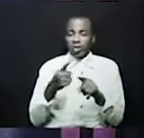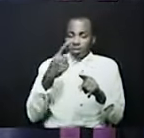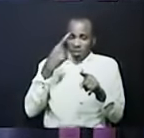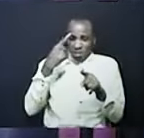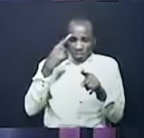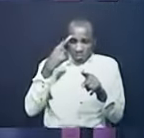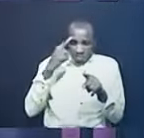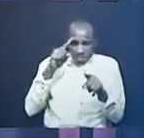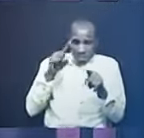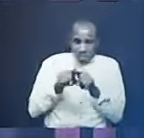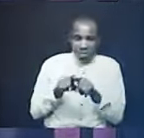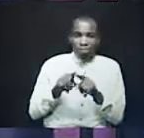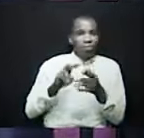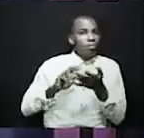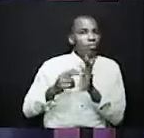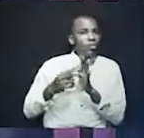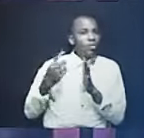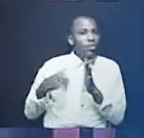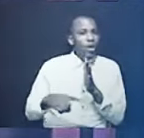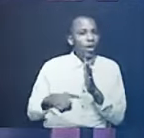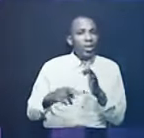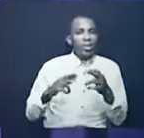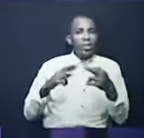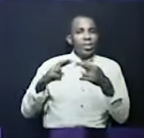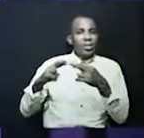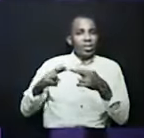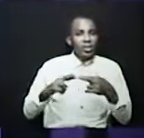as a relationship with a